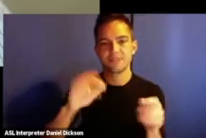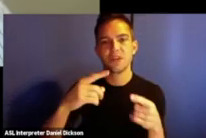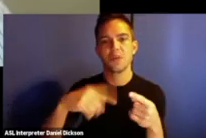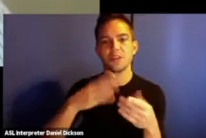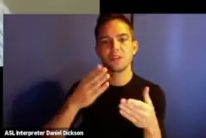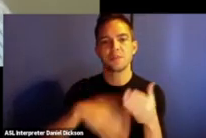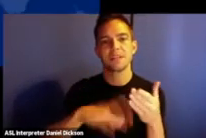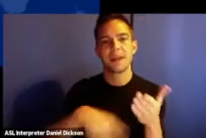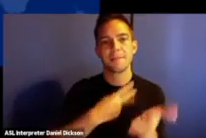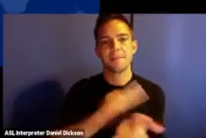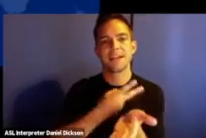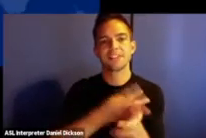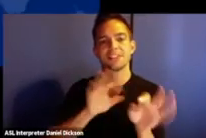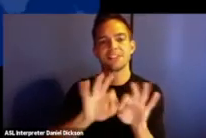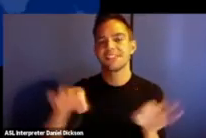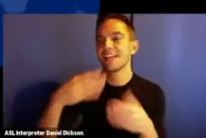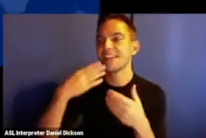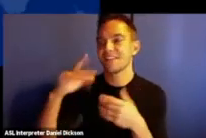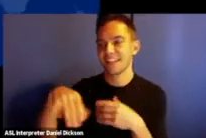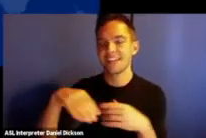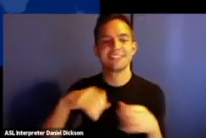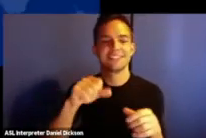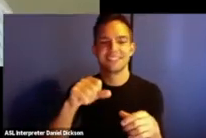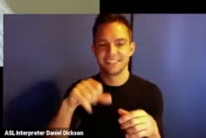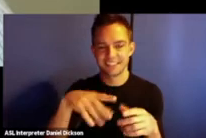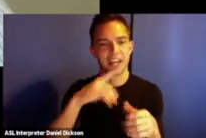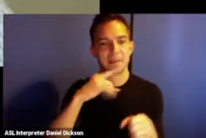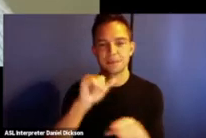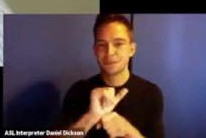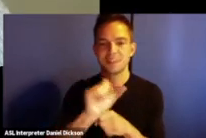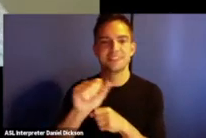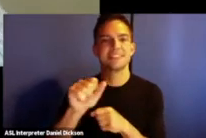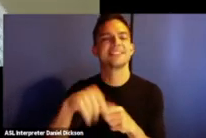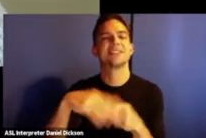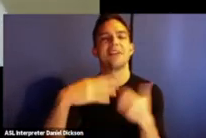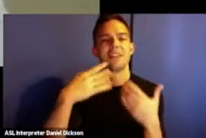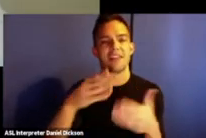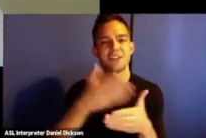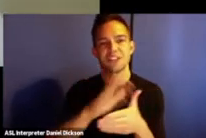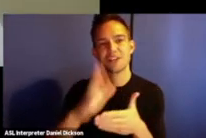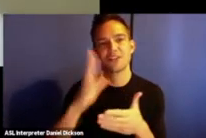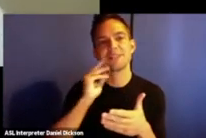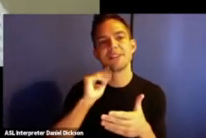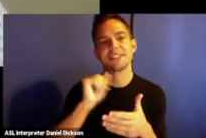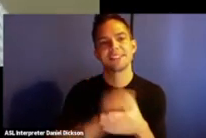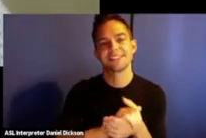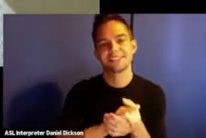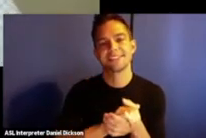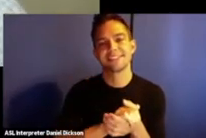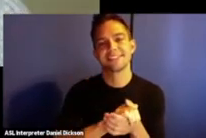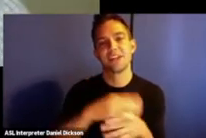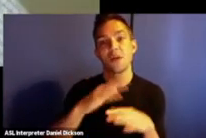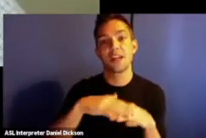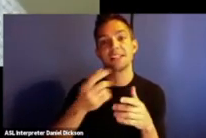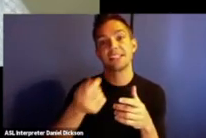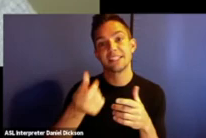that master's. Thank you for that. Clinical. Yeah, no, absolutely. And so thank you for sharing your experiences. Or at least a little